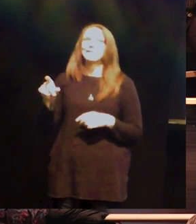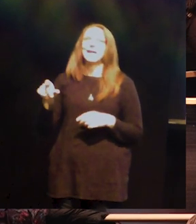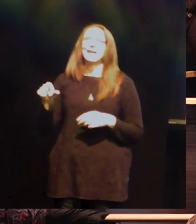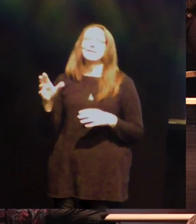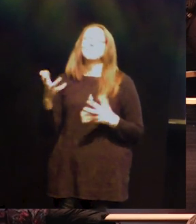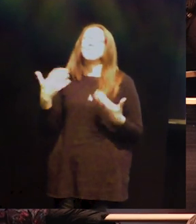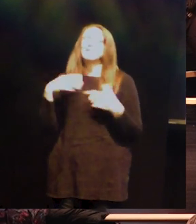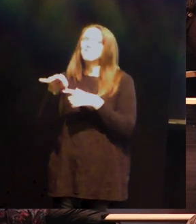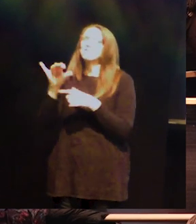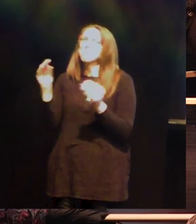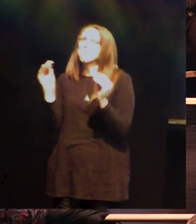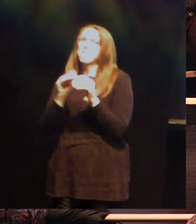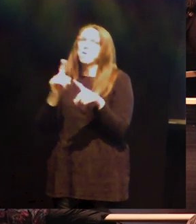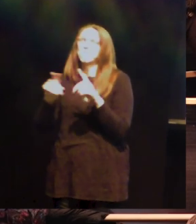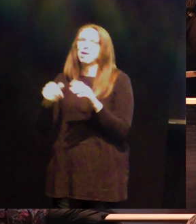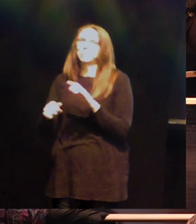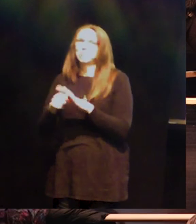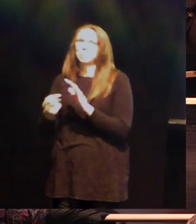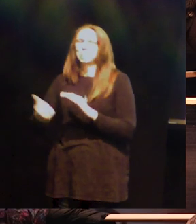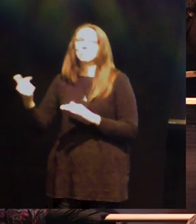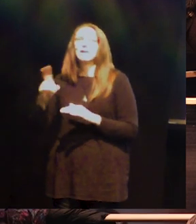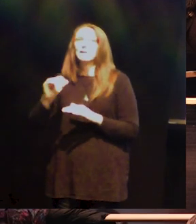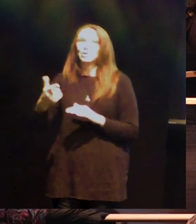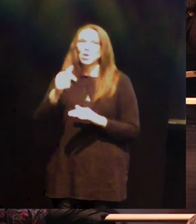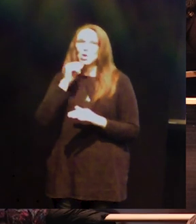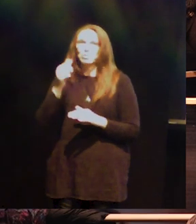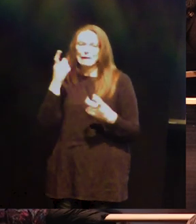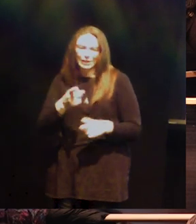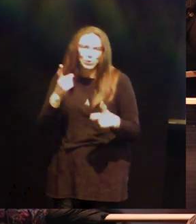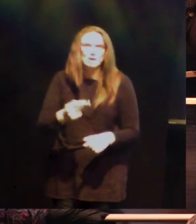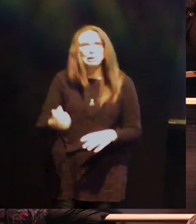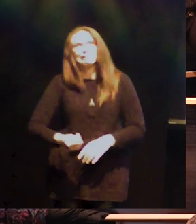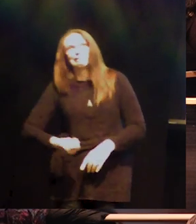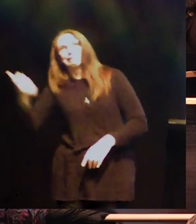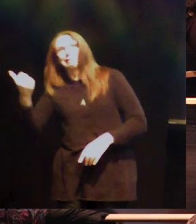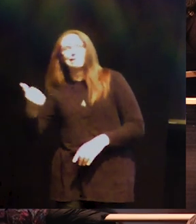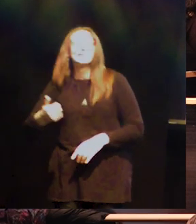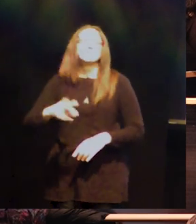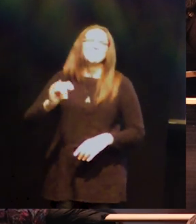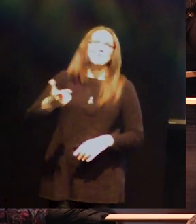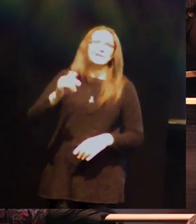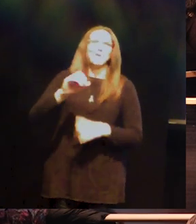see. And also the dog wasn't cooperating, so we had to take it out of the room.